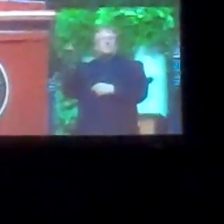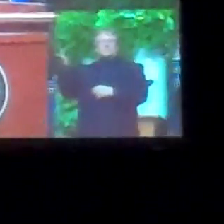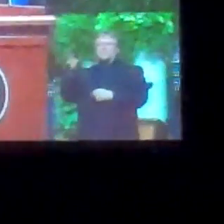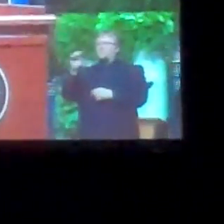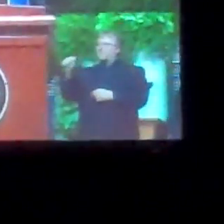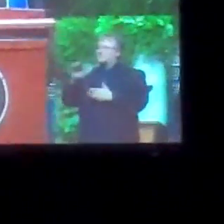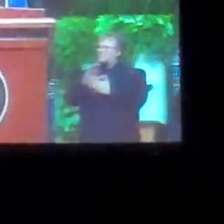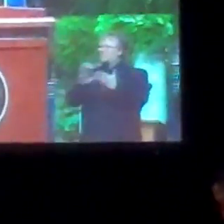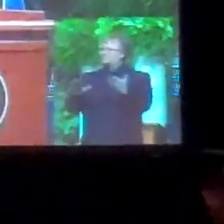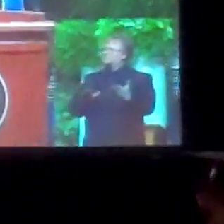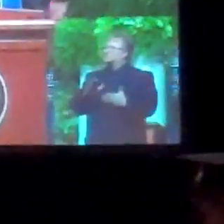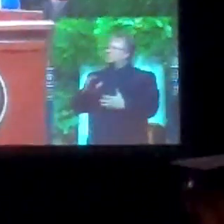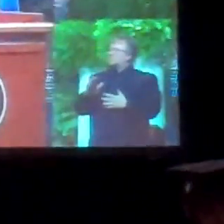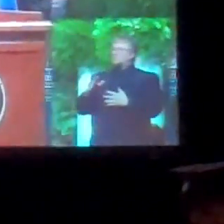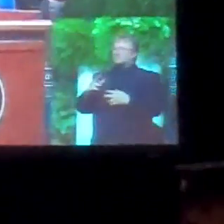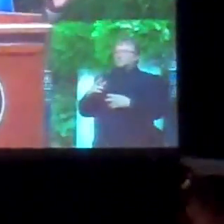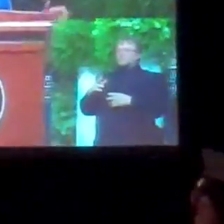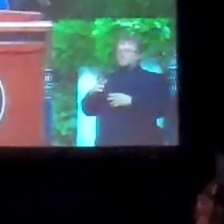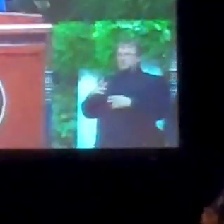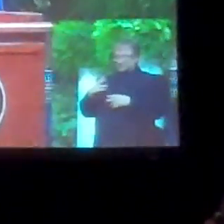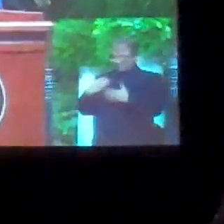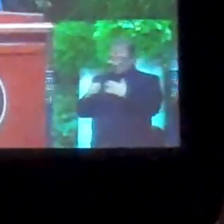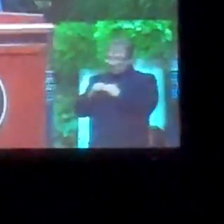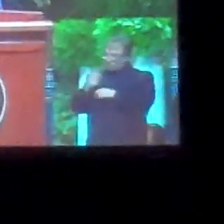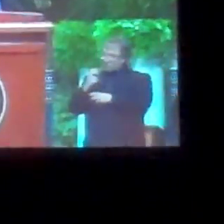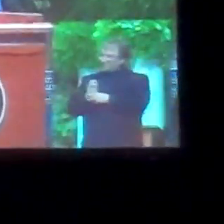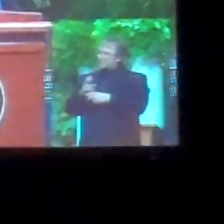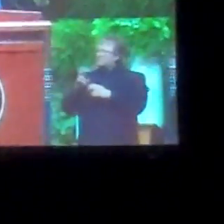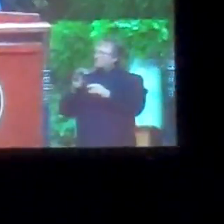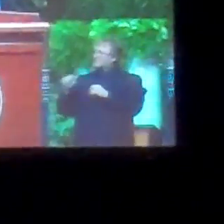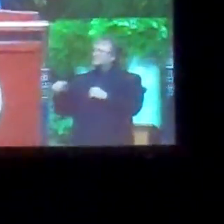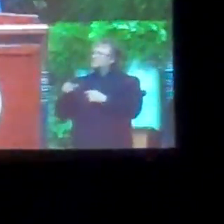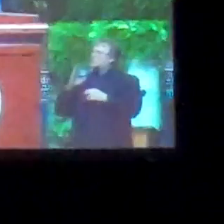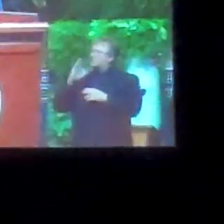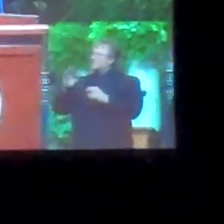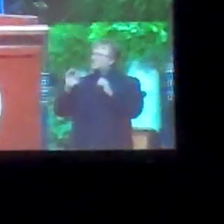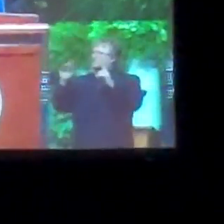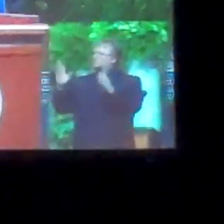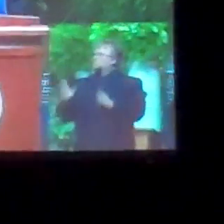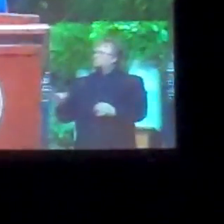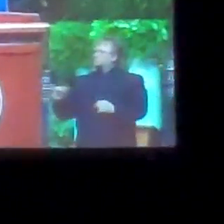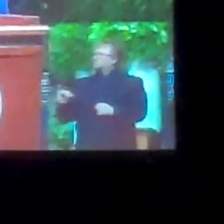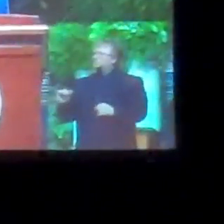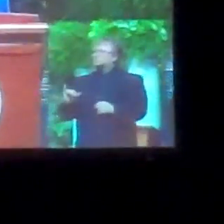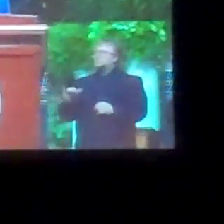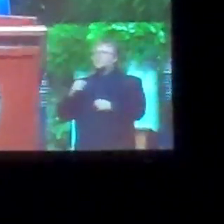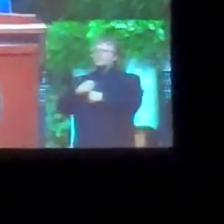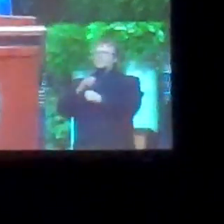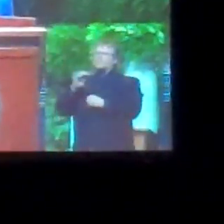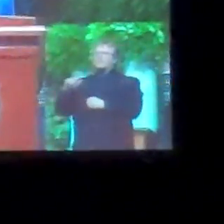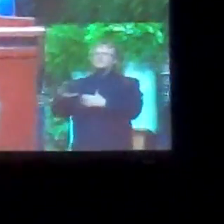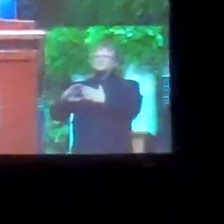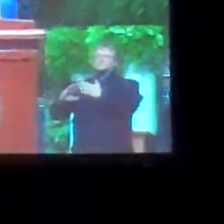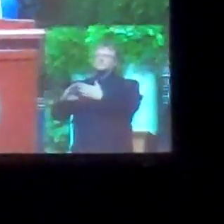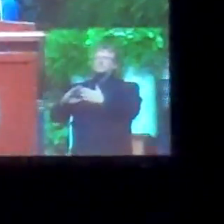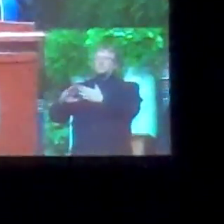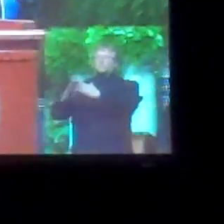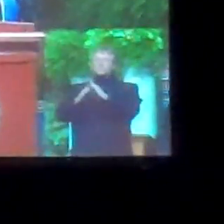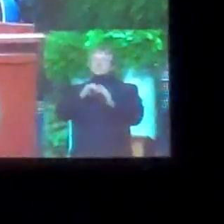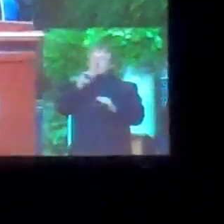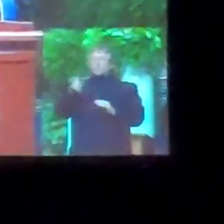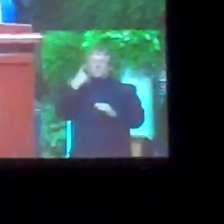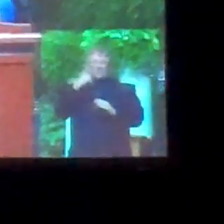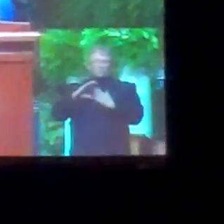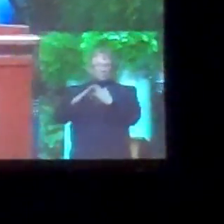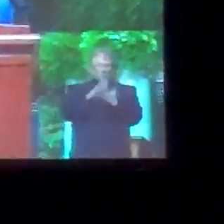heart of Mesa is and always will be its educators. They make this college a community, not just another community college. It